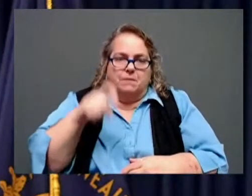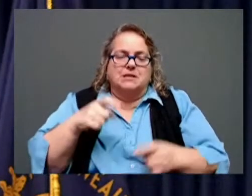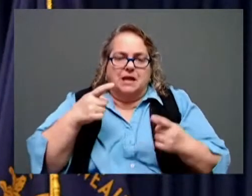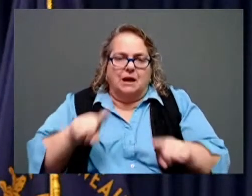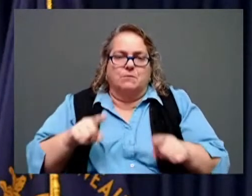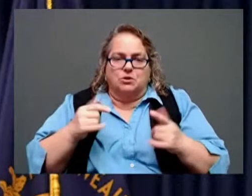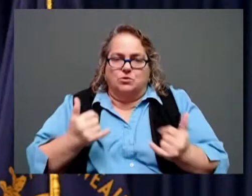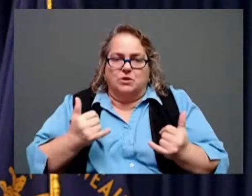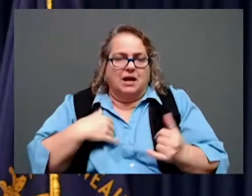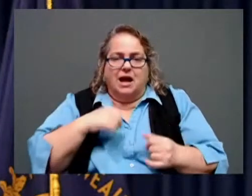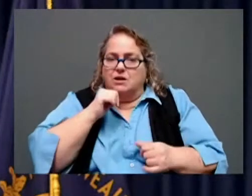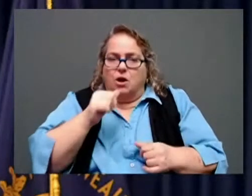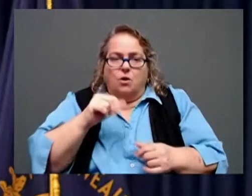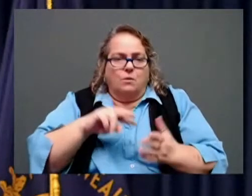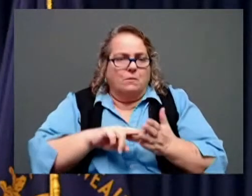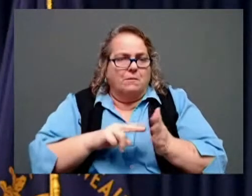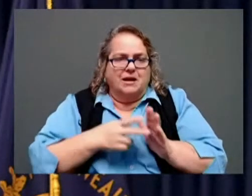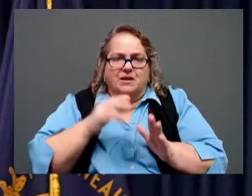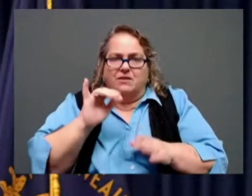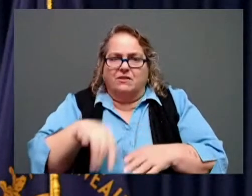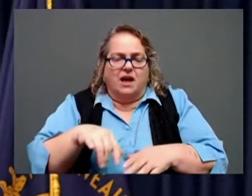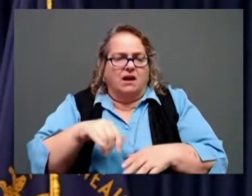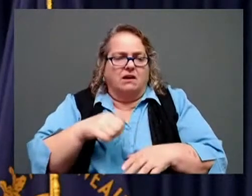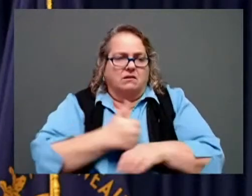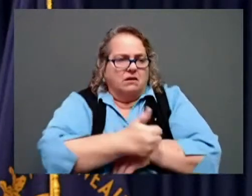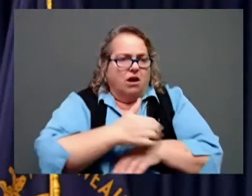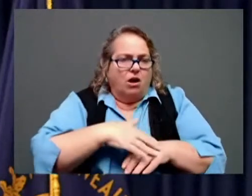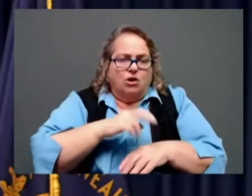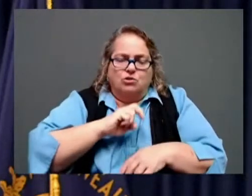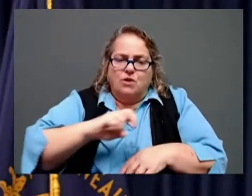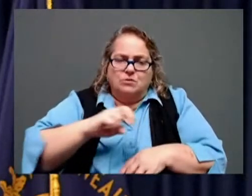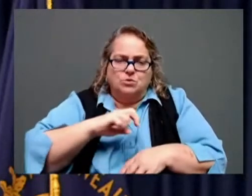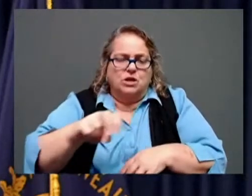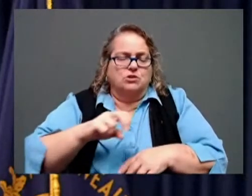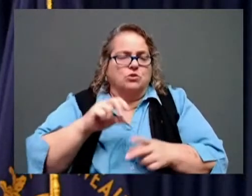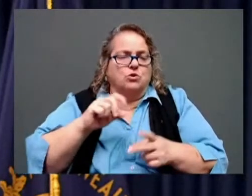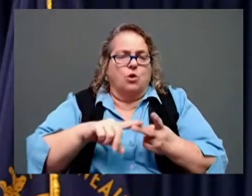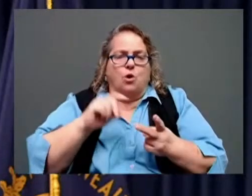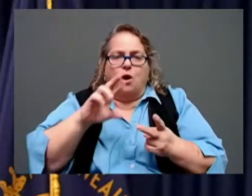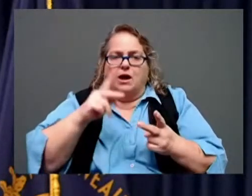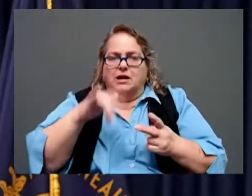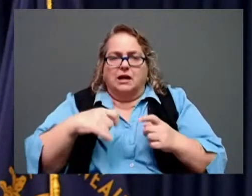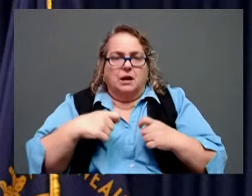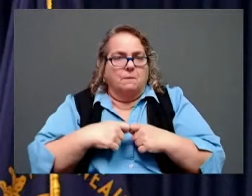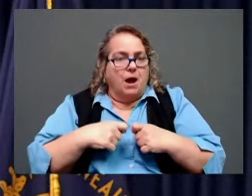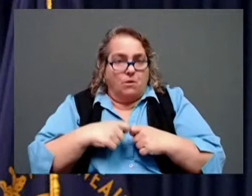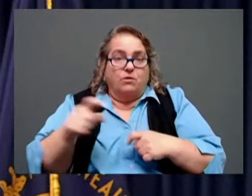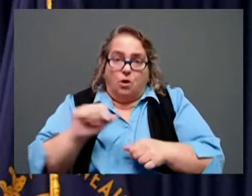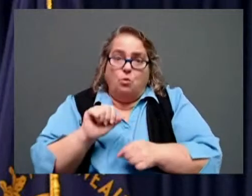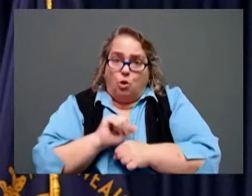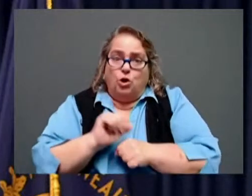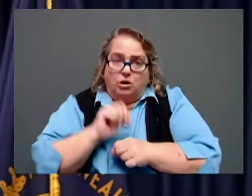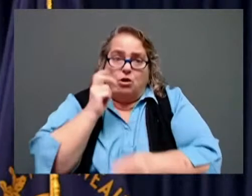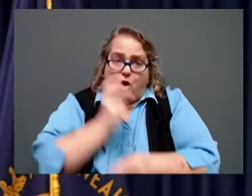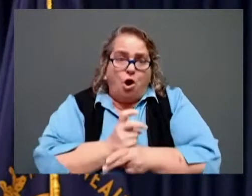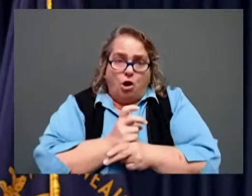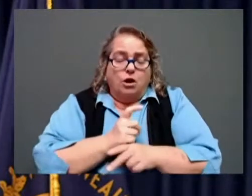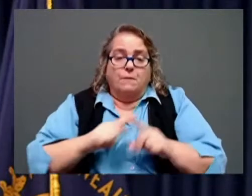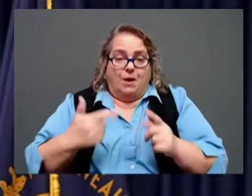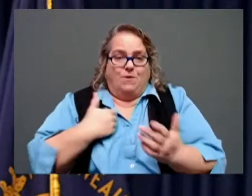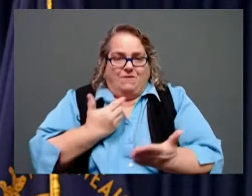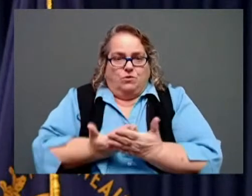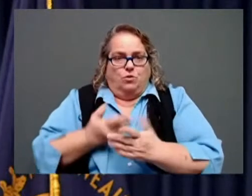that as any slight on transportation or Kentucky Power or anybody else working there. We're just reaching that point where people